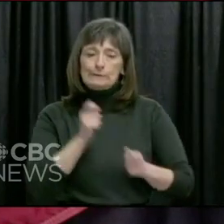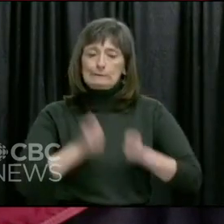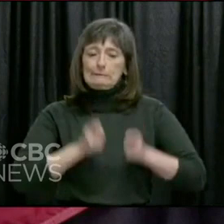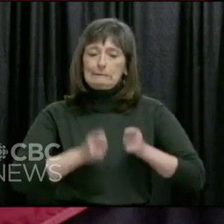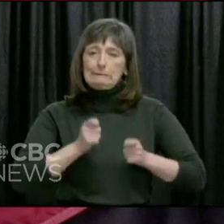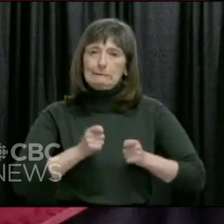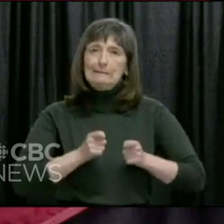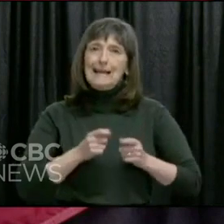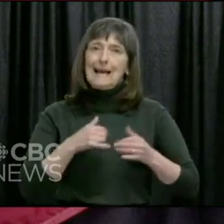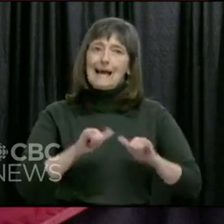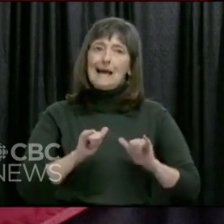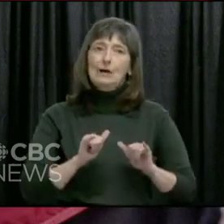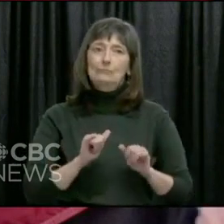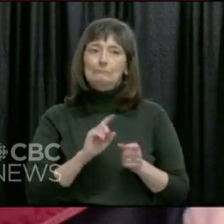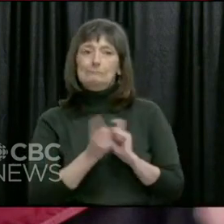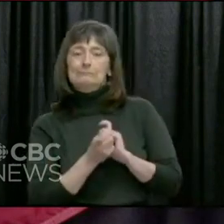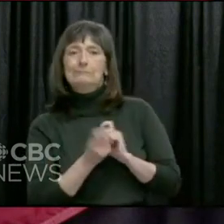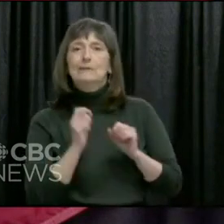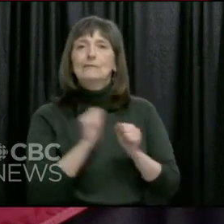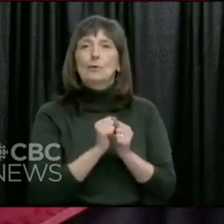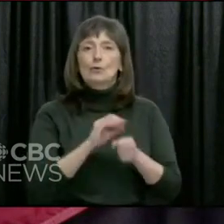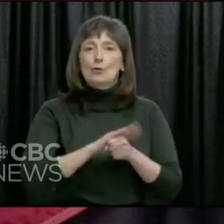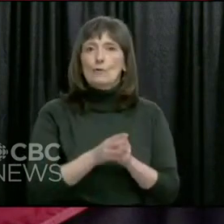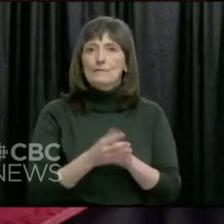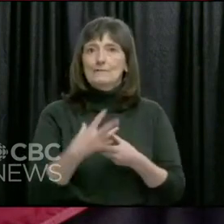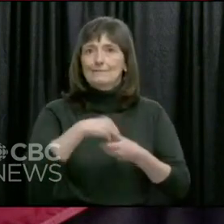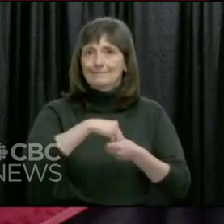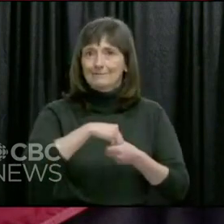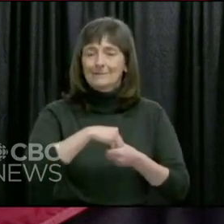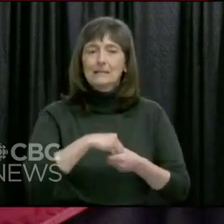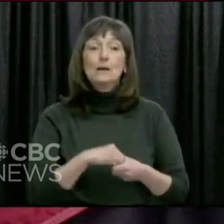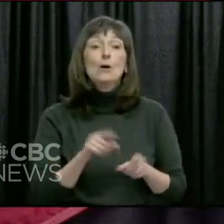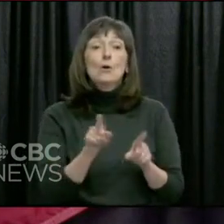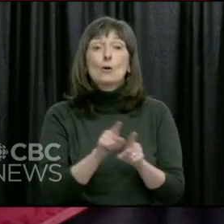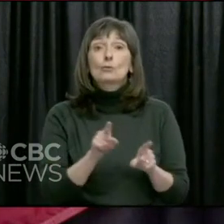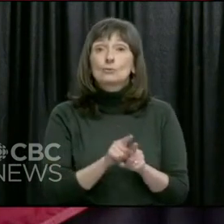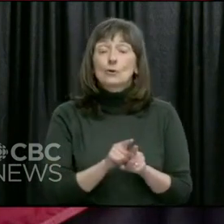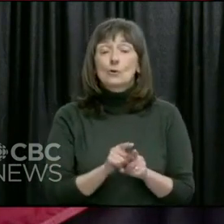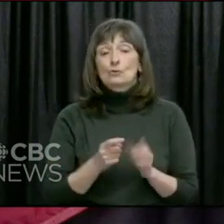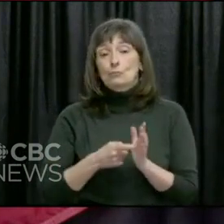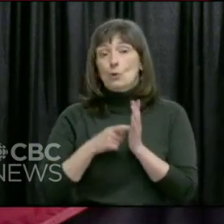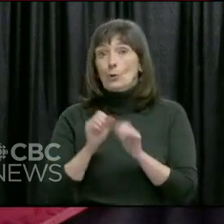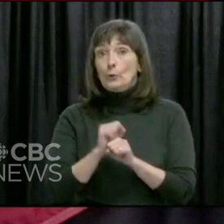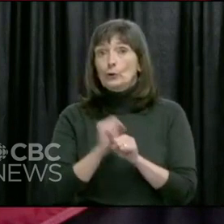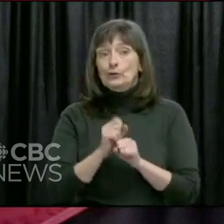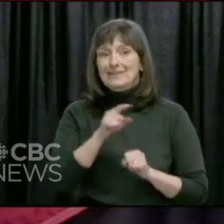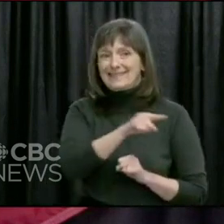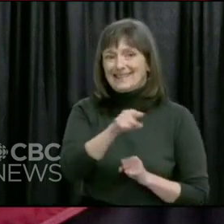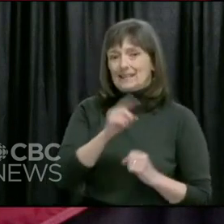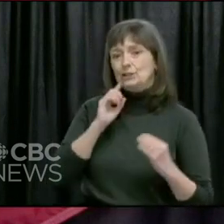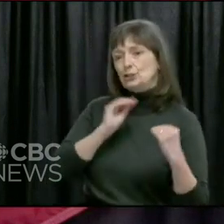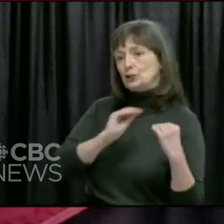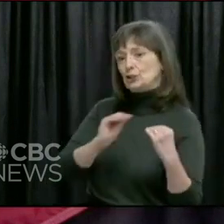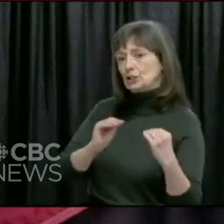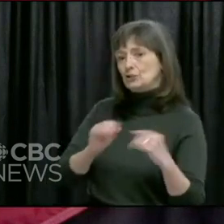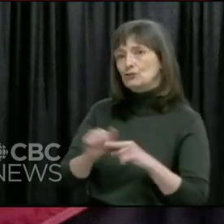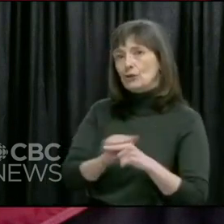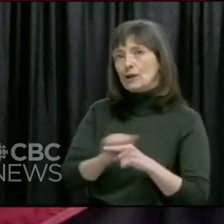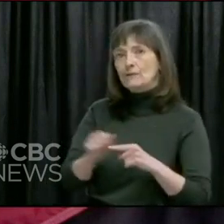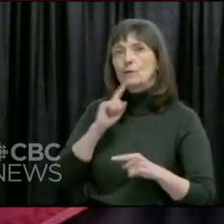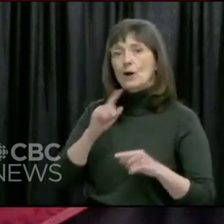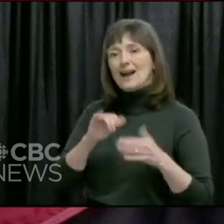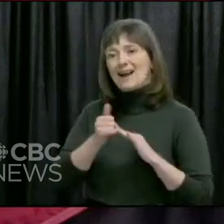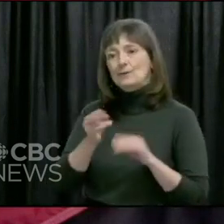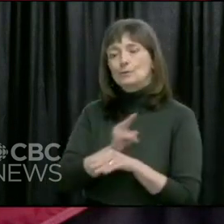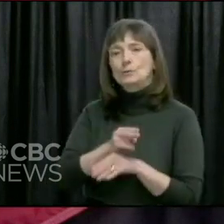and supporting quarantine and isolation sites, and also training healthcare sector and essential workers on using PPE at their